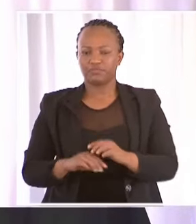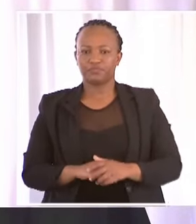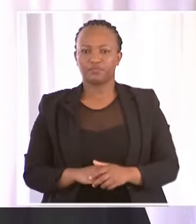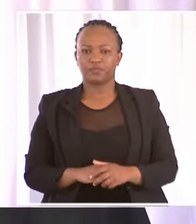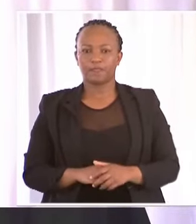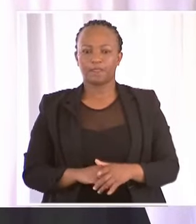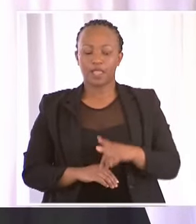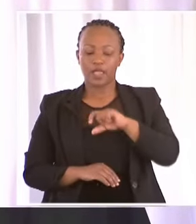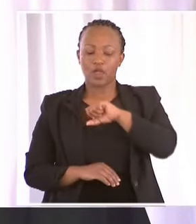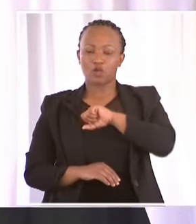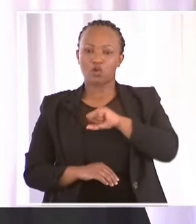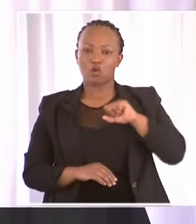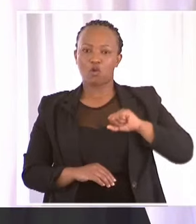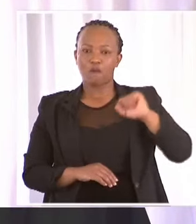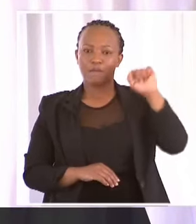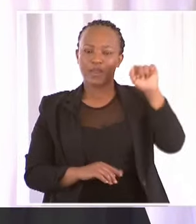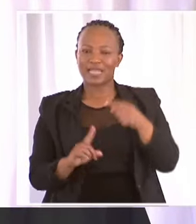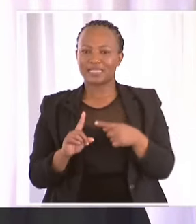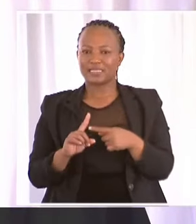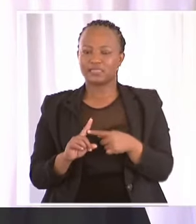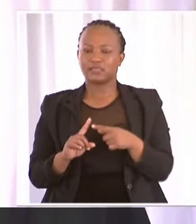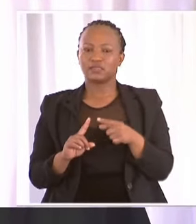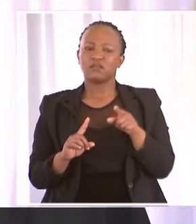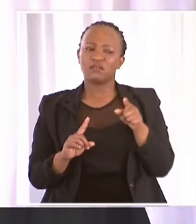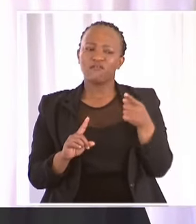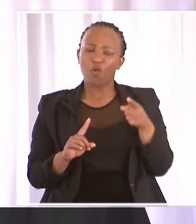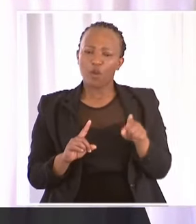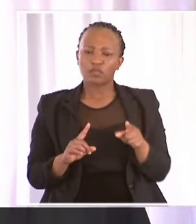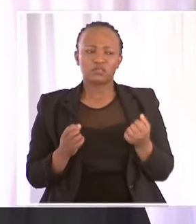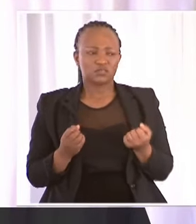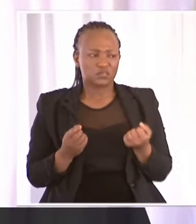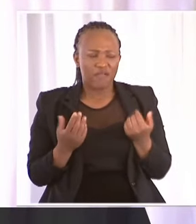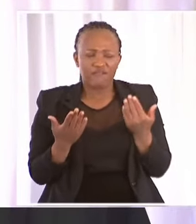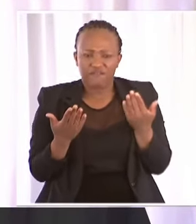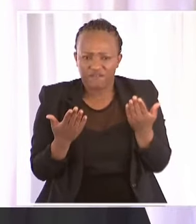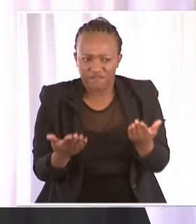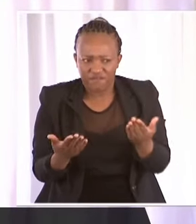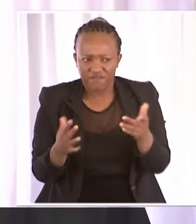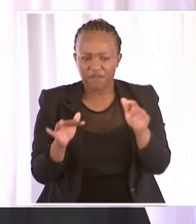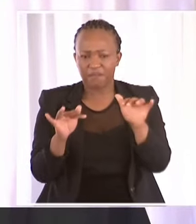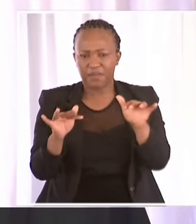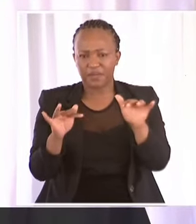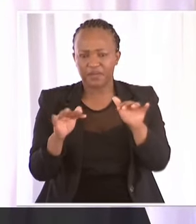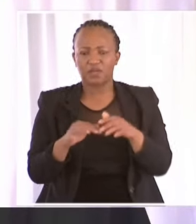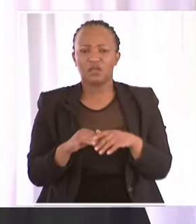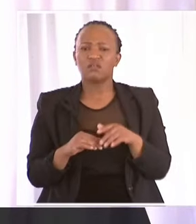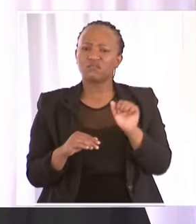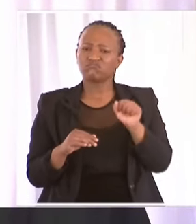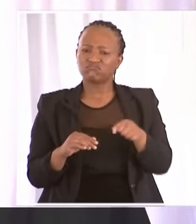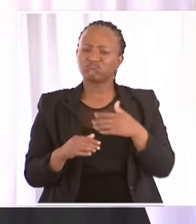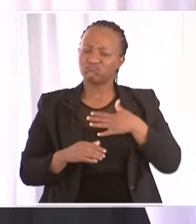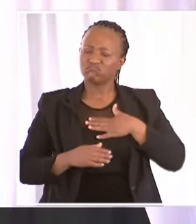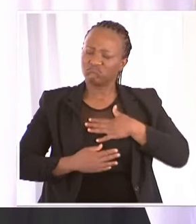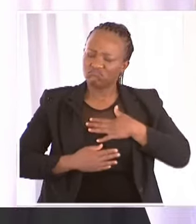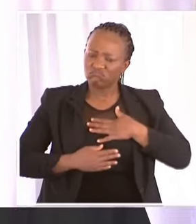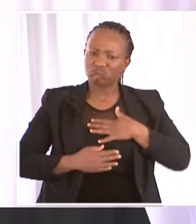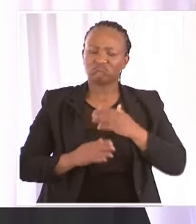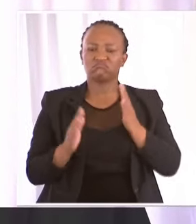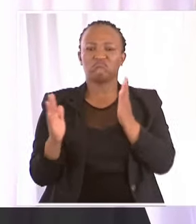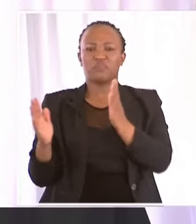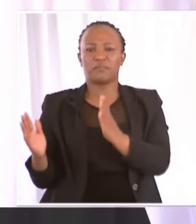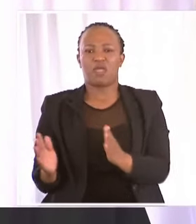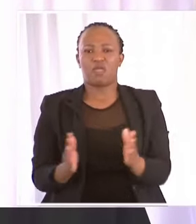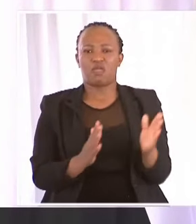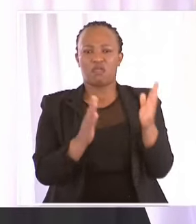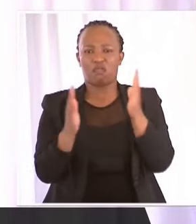Comrades like him are servants of the people. They are willing and prepared to serve, whether it is